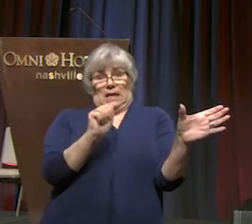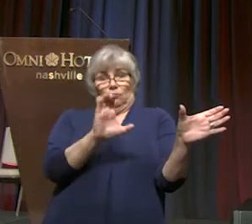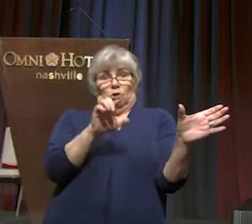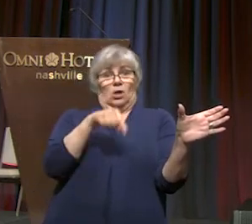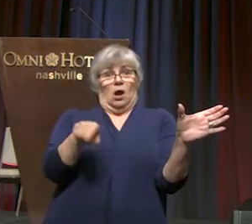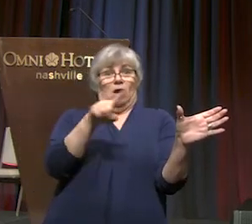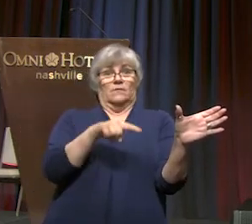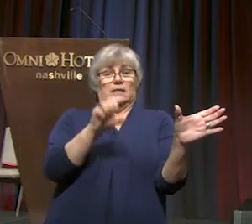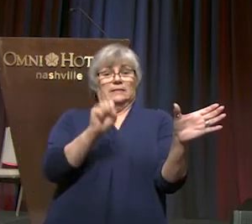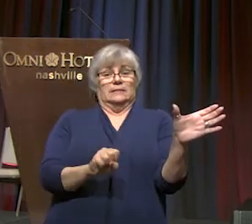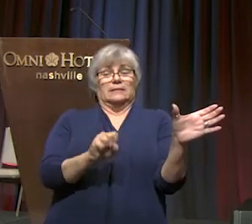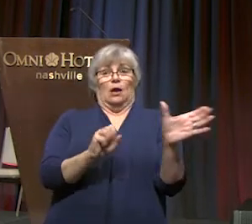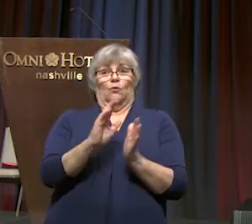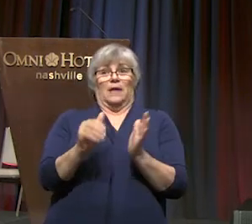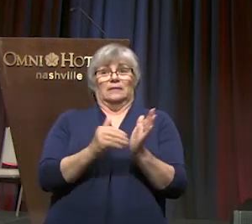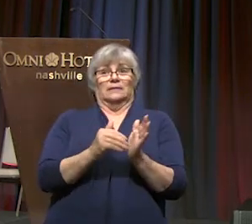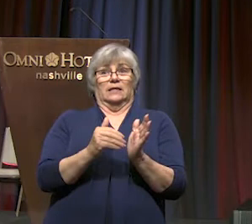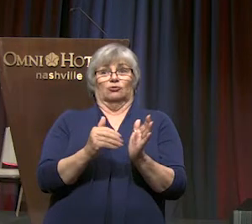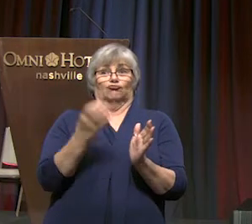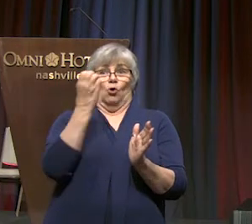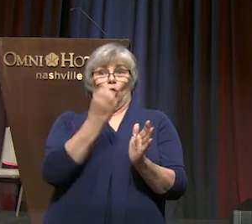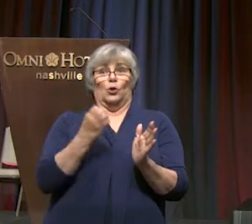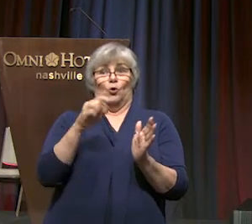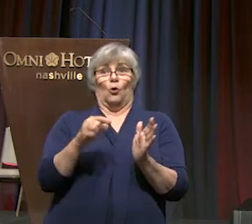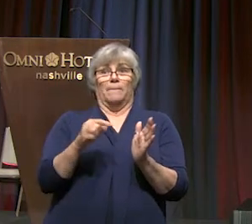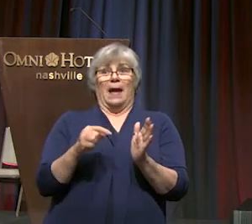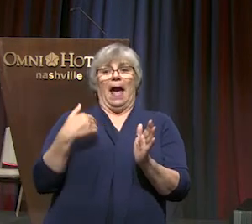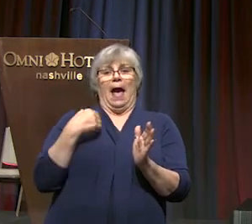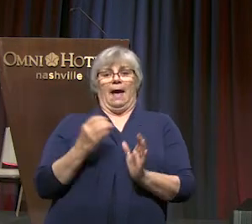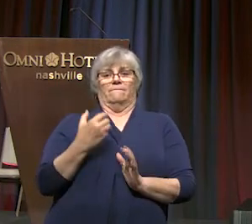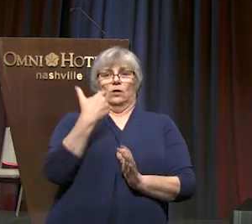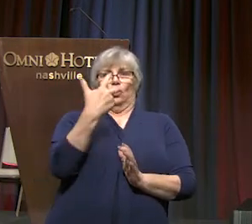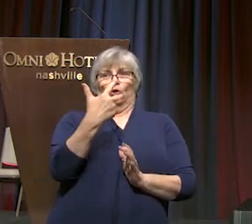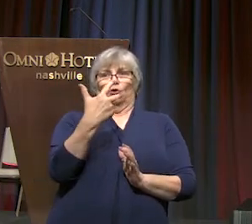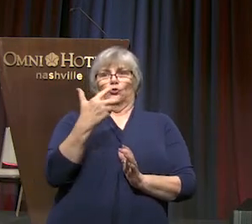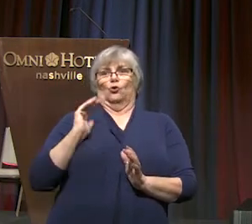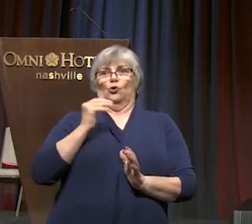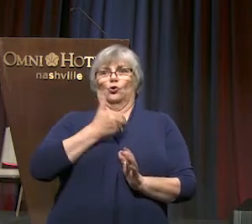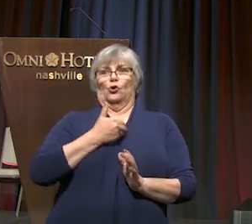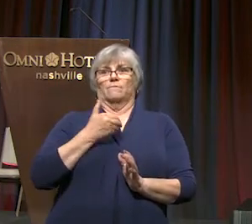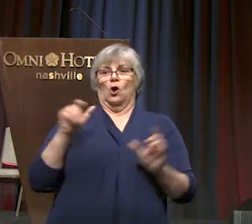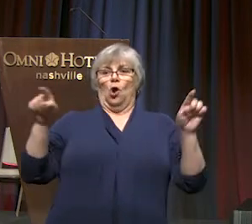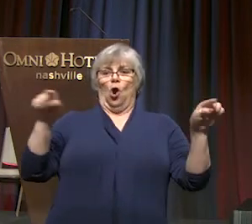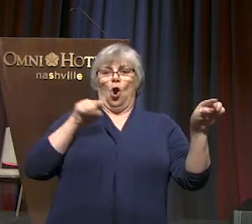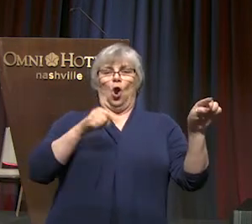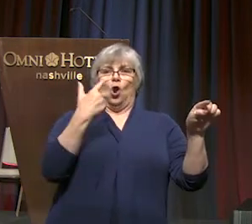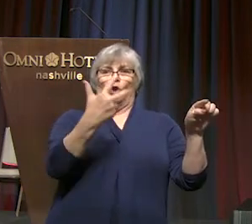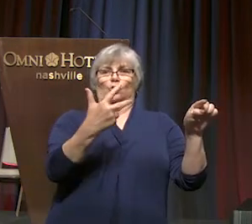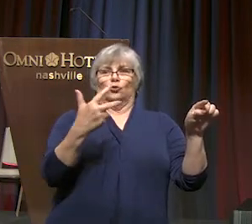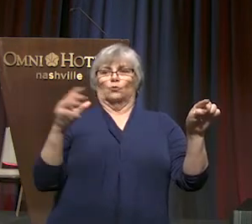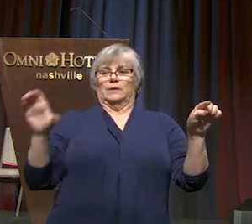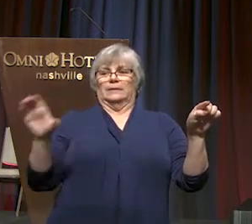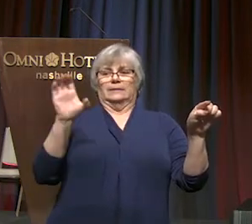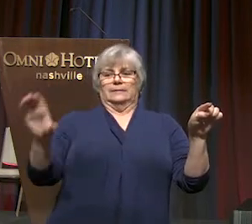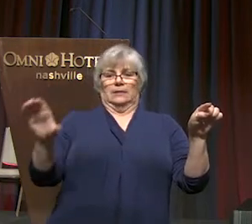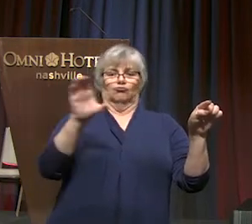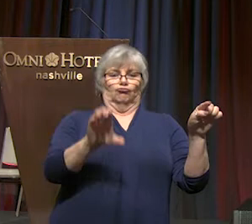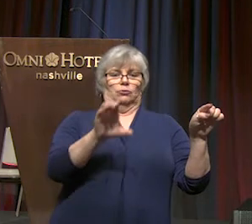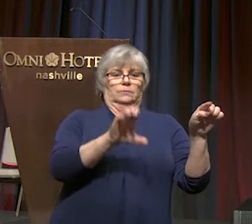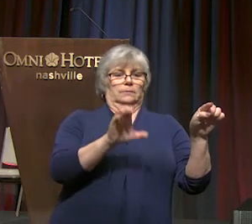of South and Central Europe form the 3rd of our 3 central conferences in